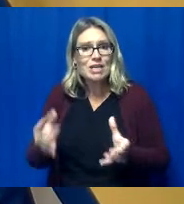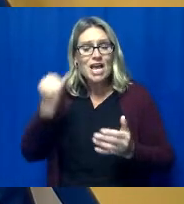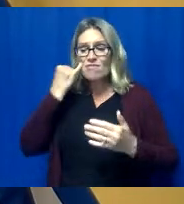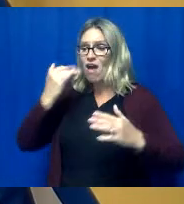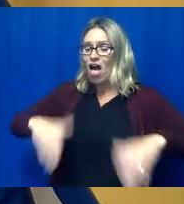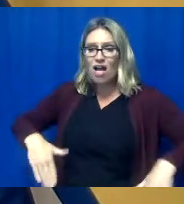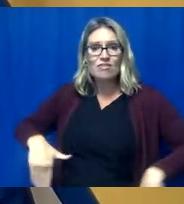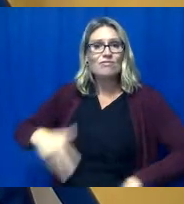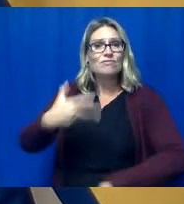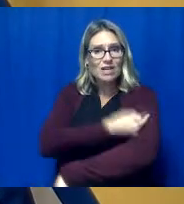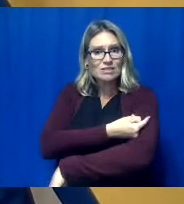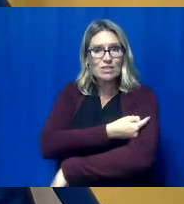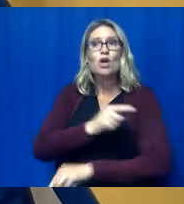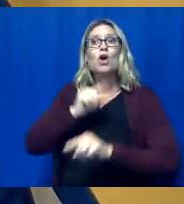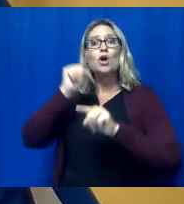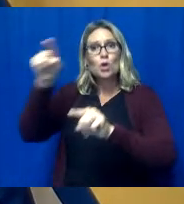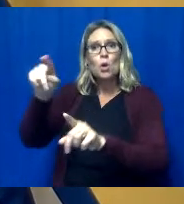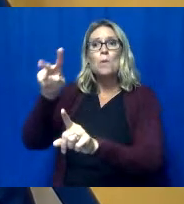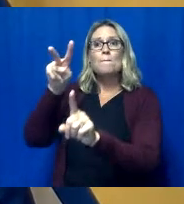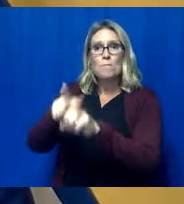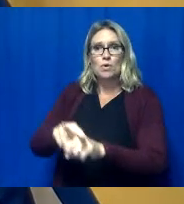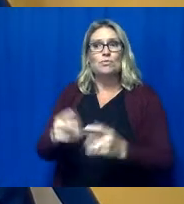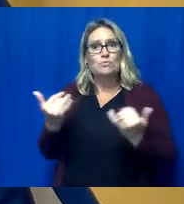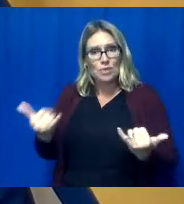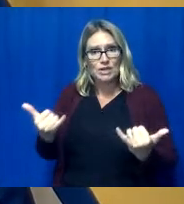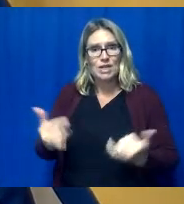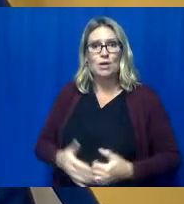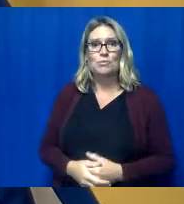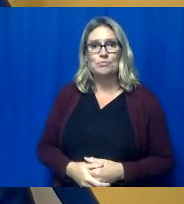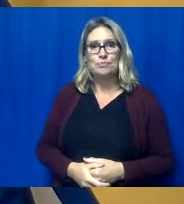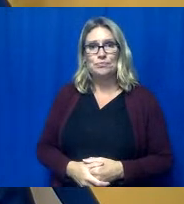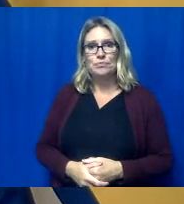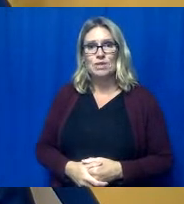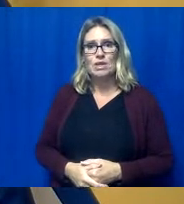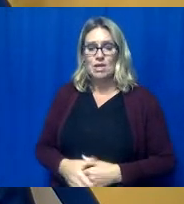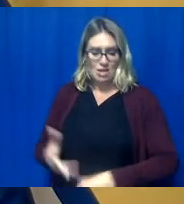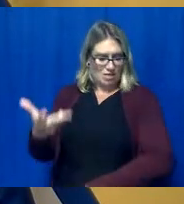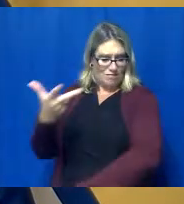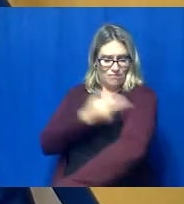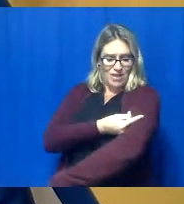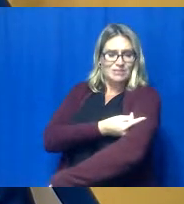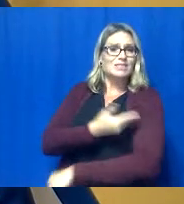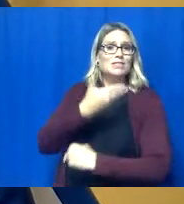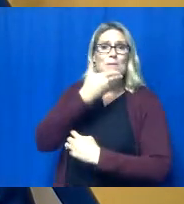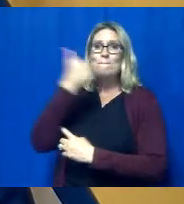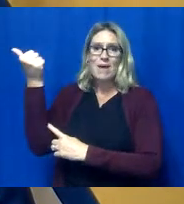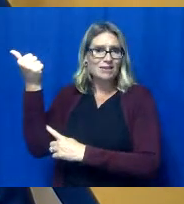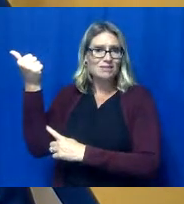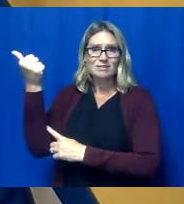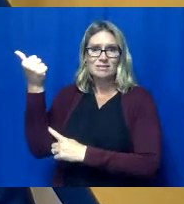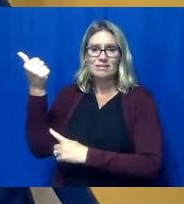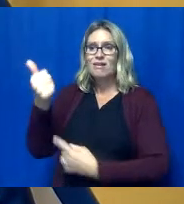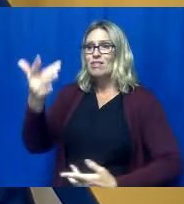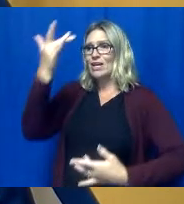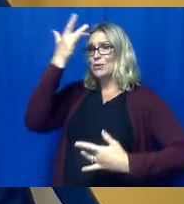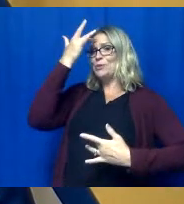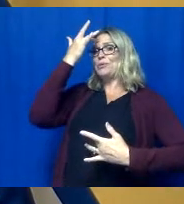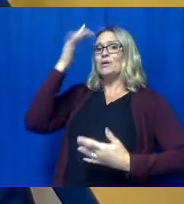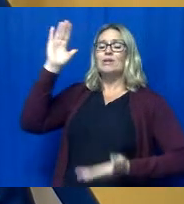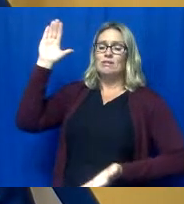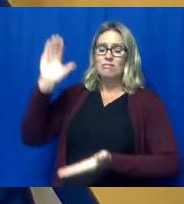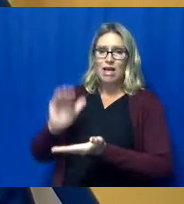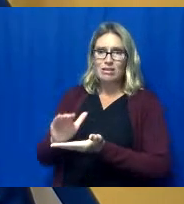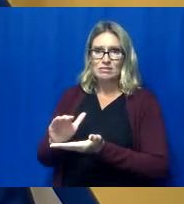book an appointment right away. The vaccine is the very best tool we have to protect from severe illness if we have